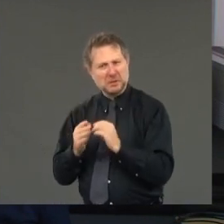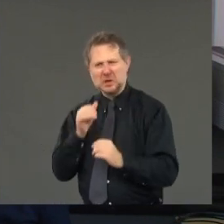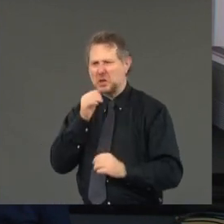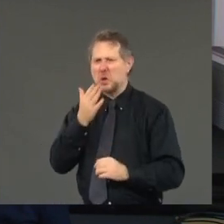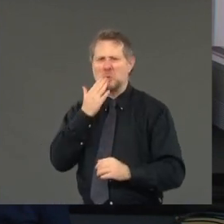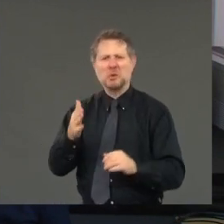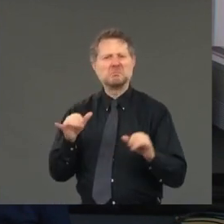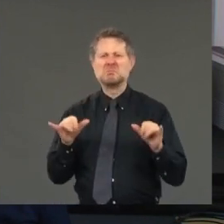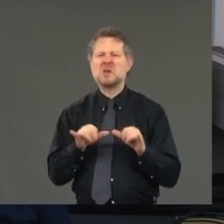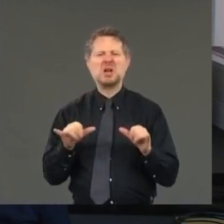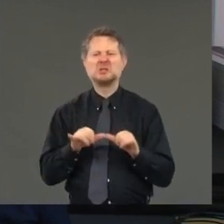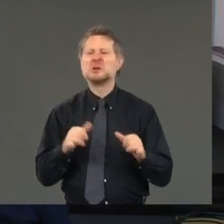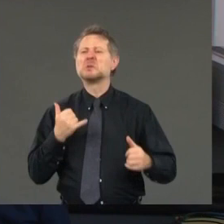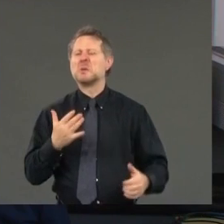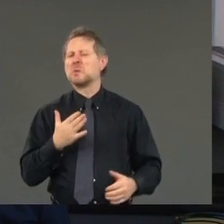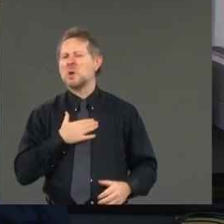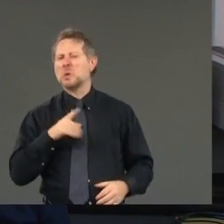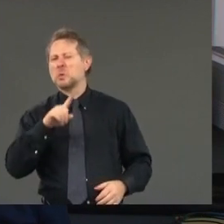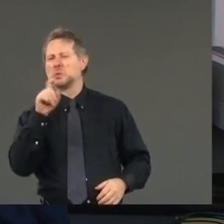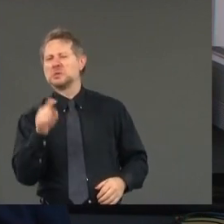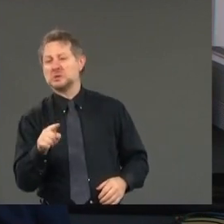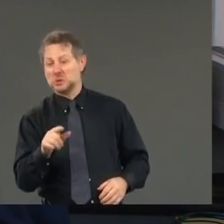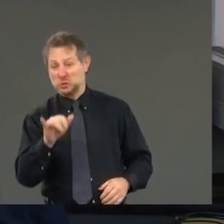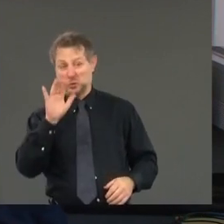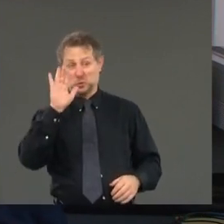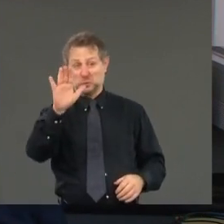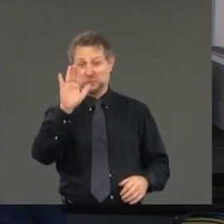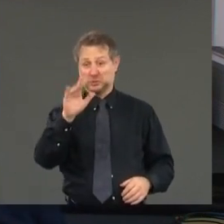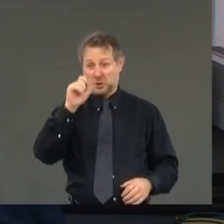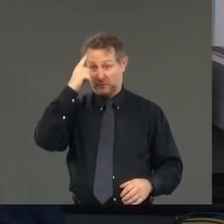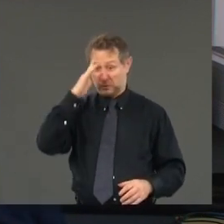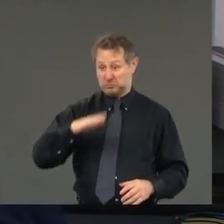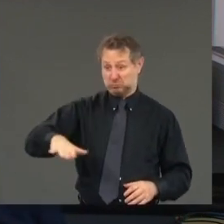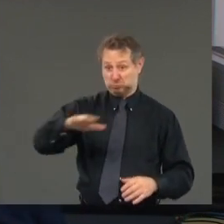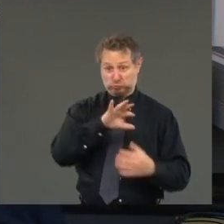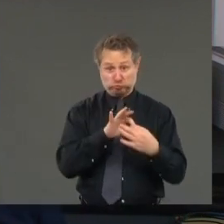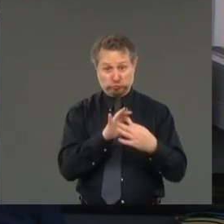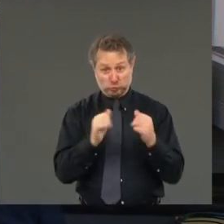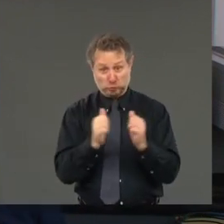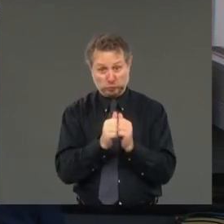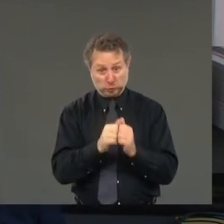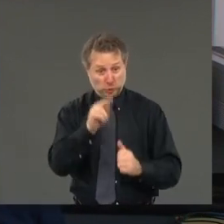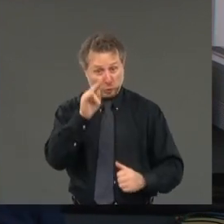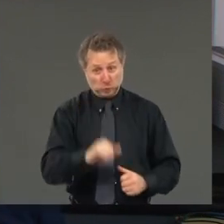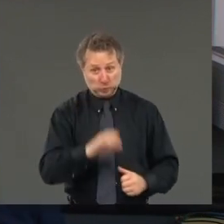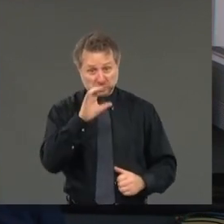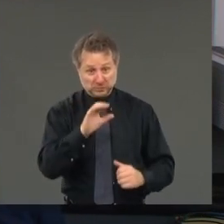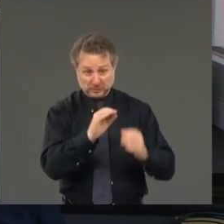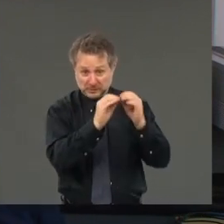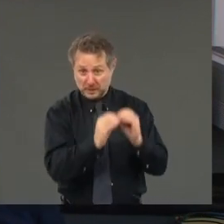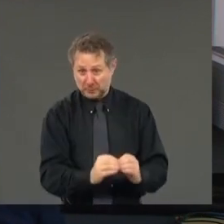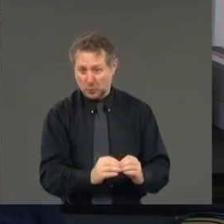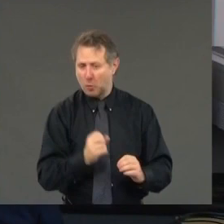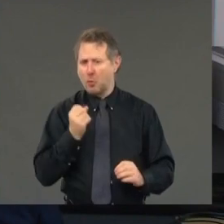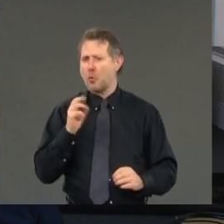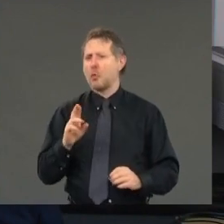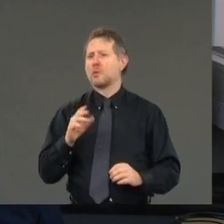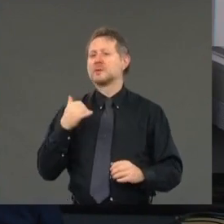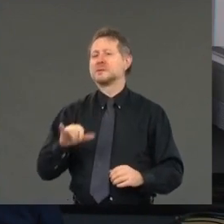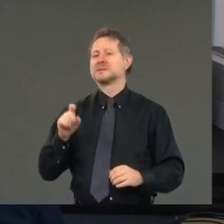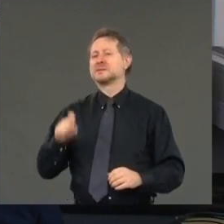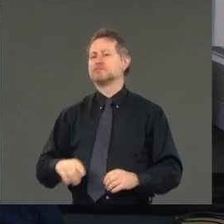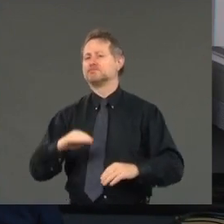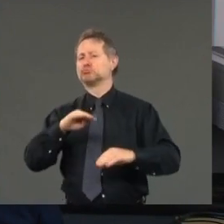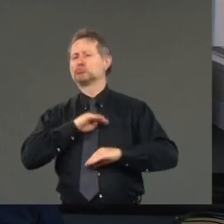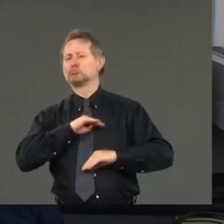is your office coordinating with them on those measurements, or do they still need to meet the same data